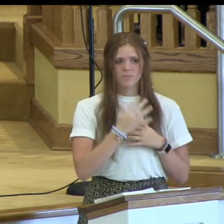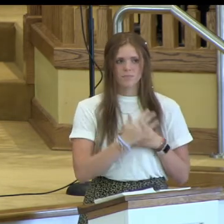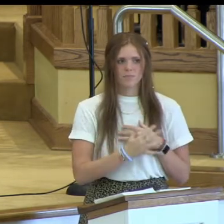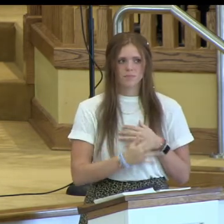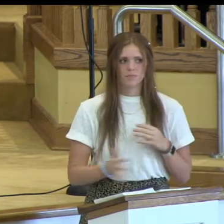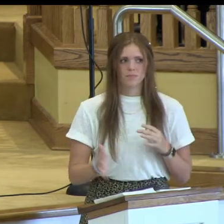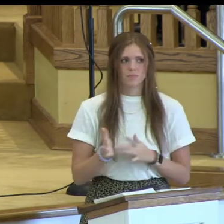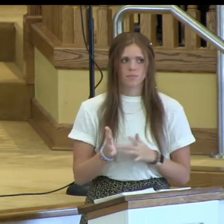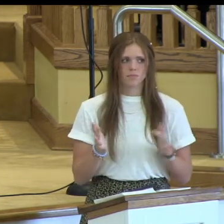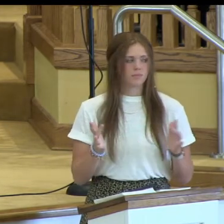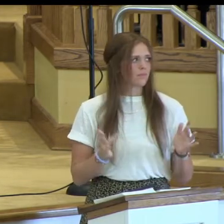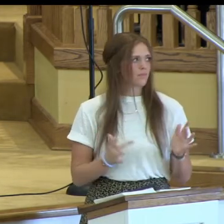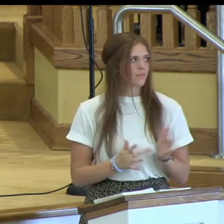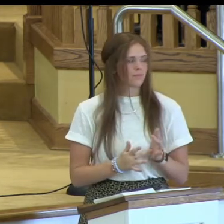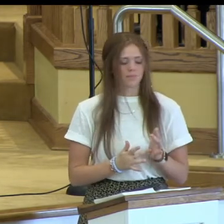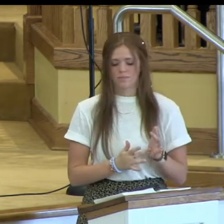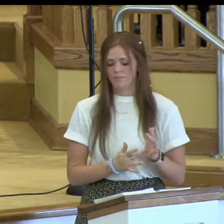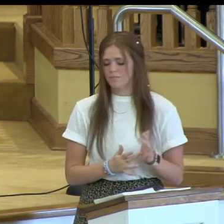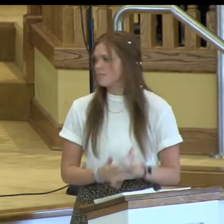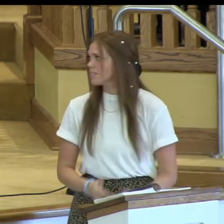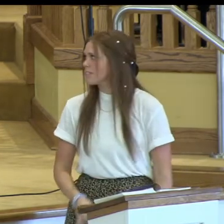the blood of